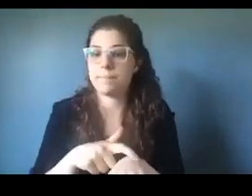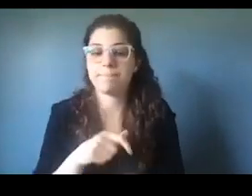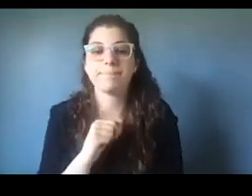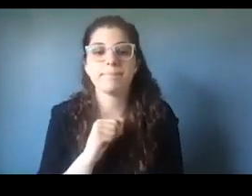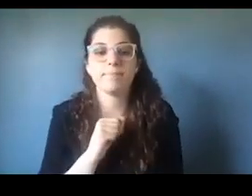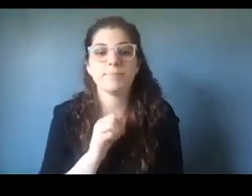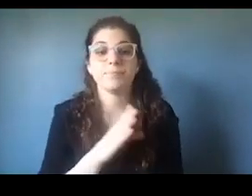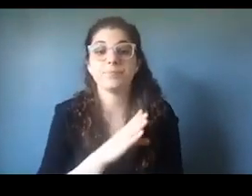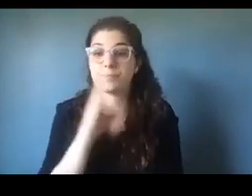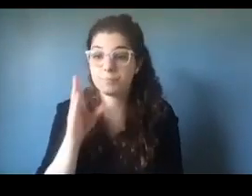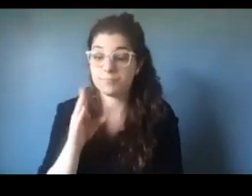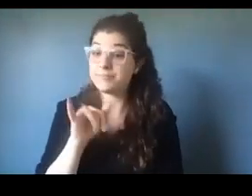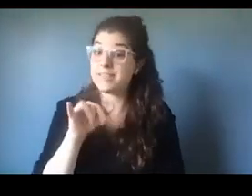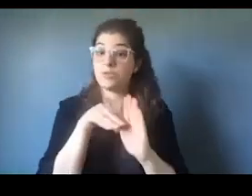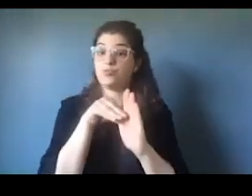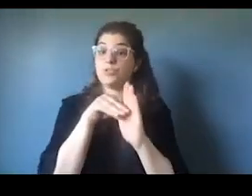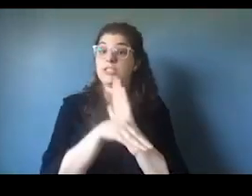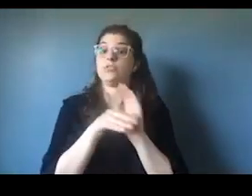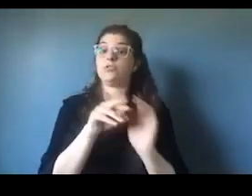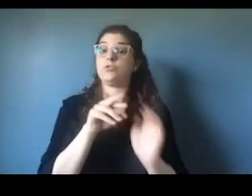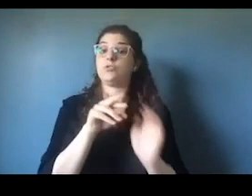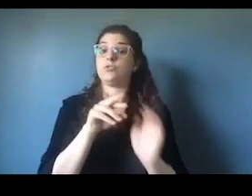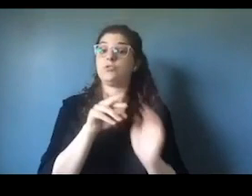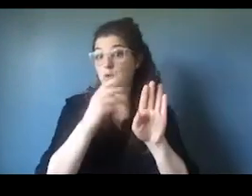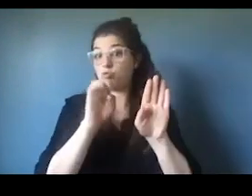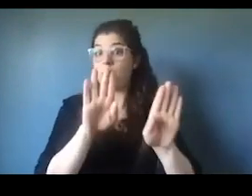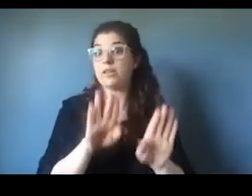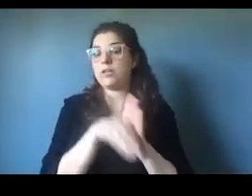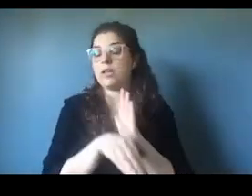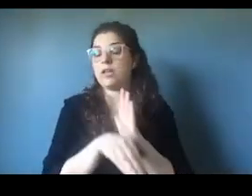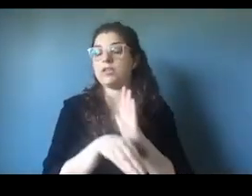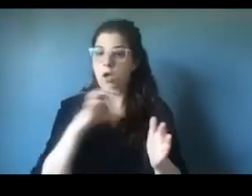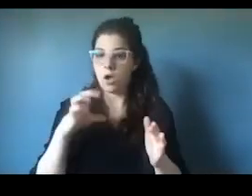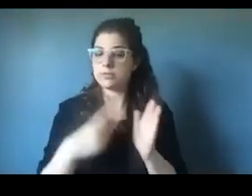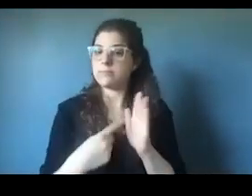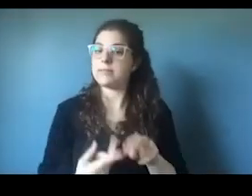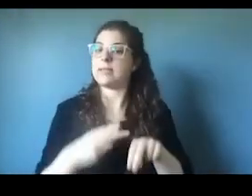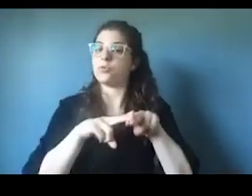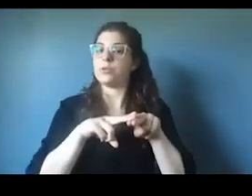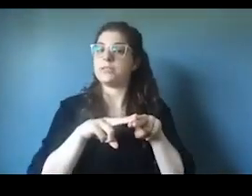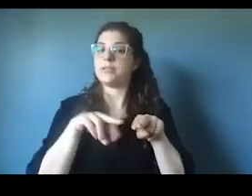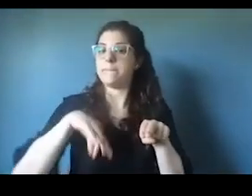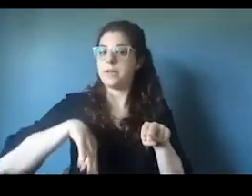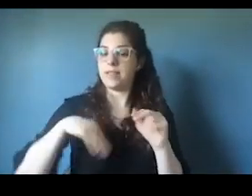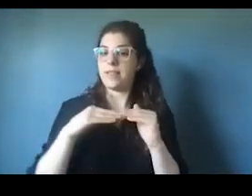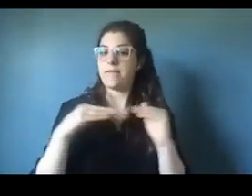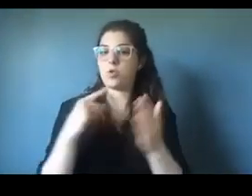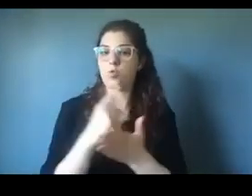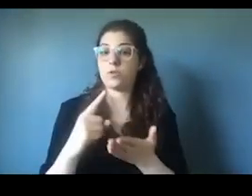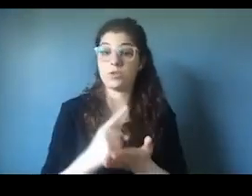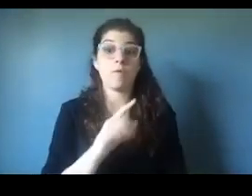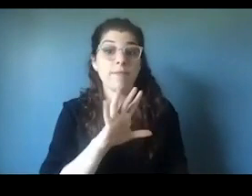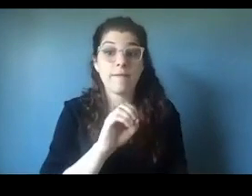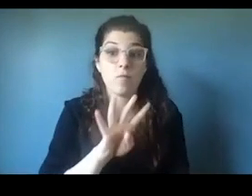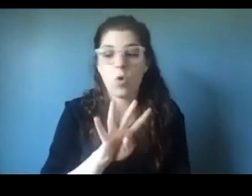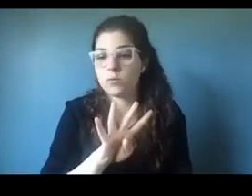In the Great Recession, Congress has sometimes also increased the benefit level of UI, the weekly benefit level. So for example, in the